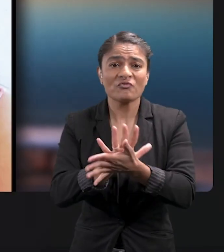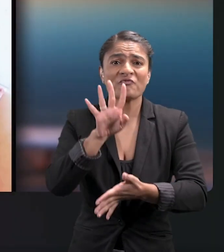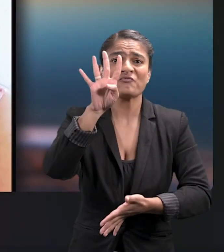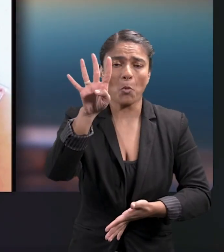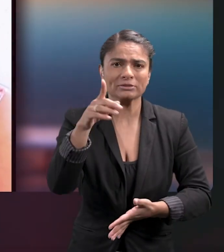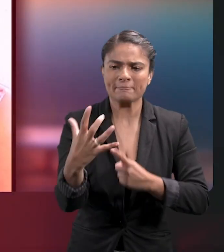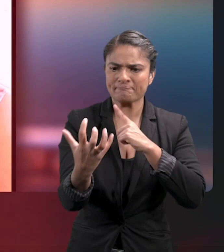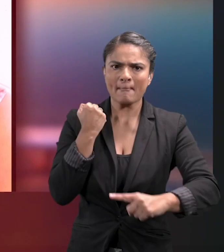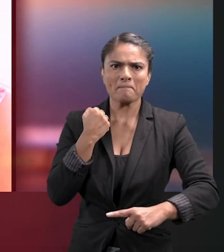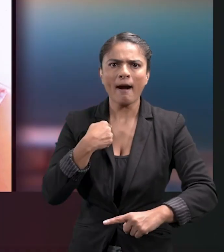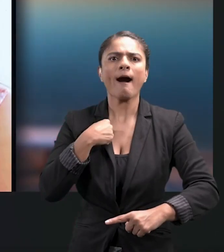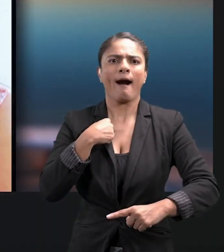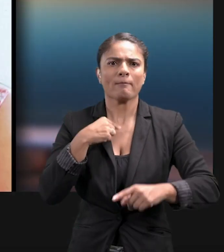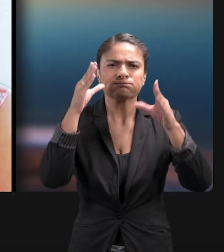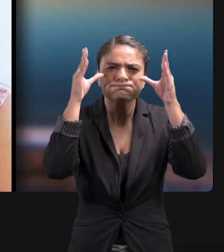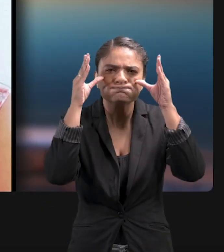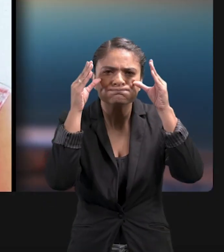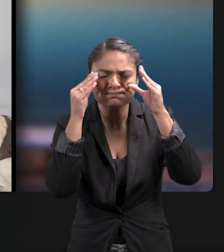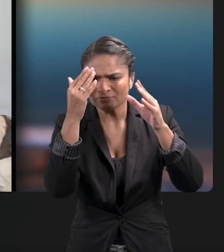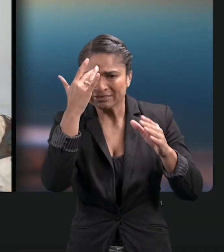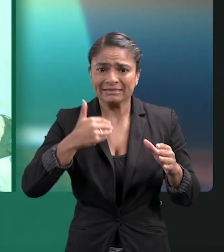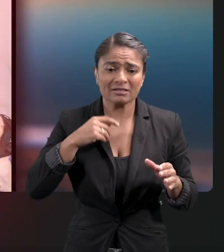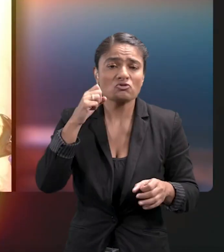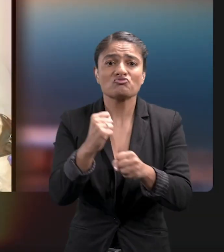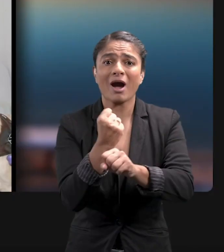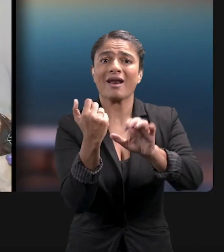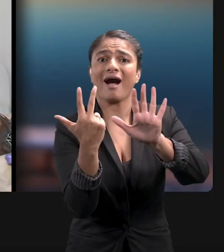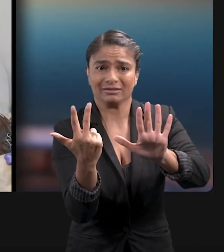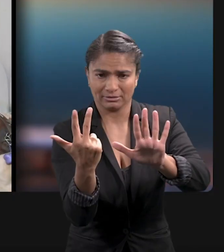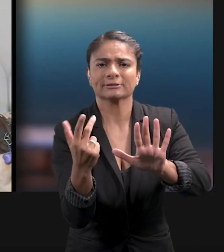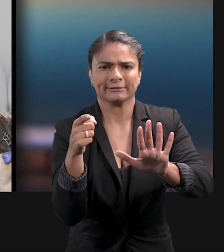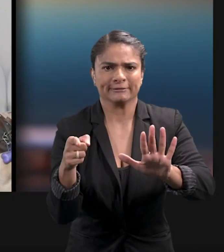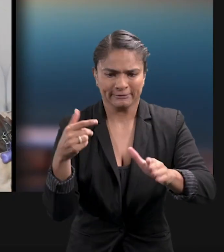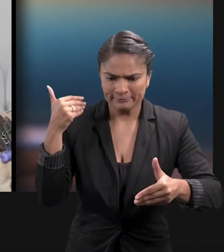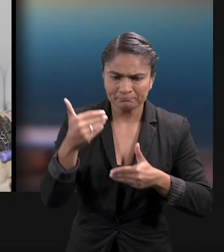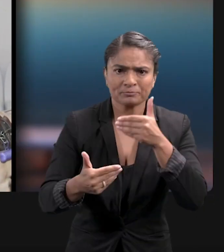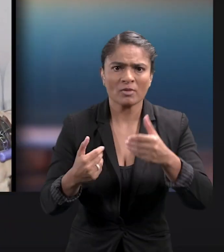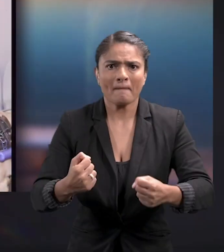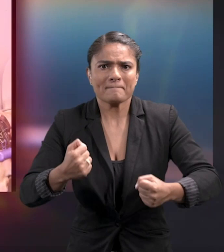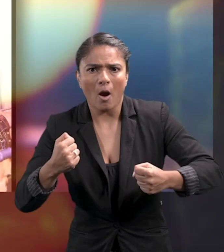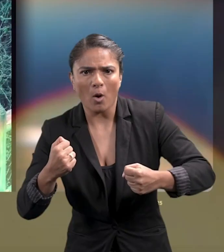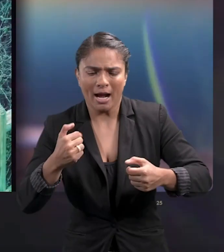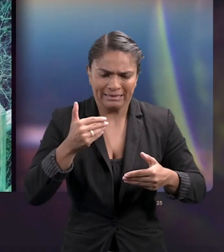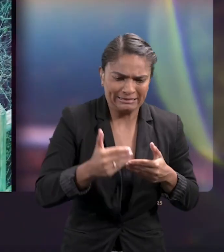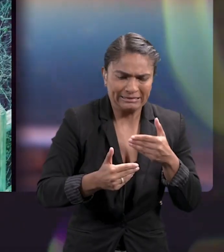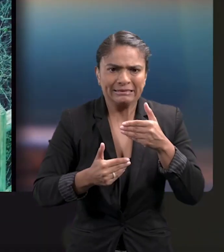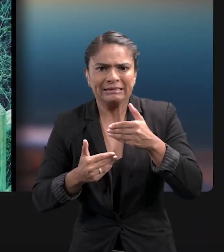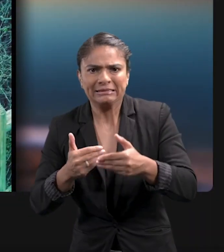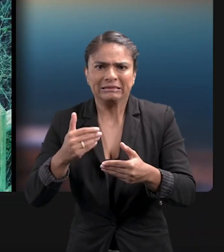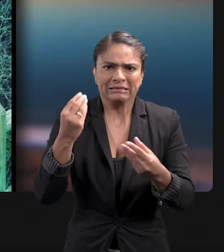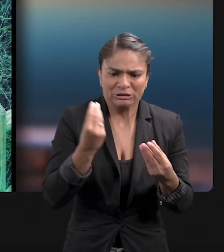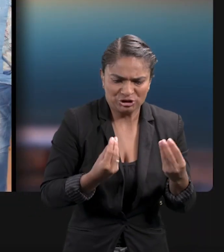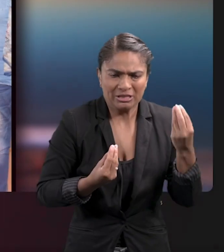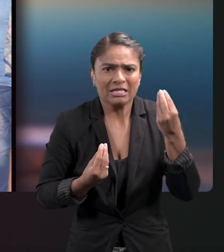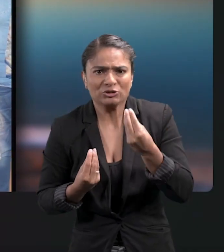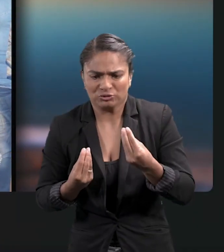at the tender age of 14, of which the first, S. Margus disease, in grade 8, Luigia opted to add power to injury so